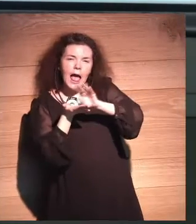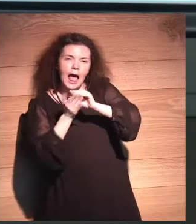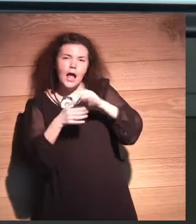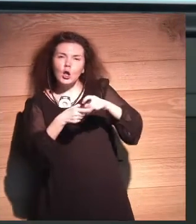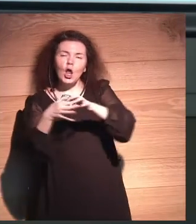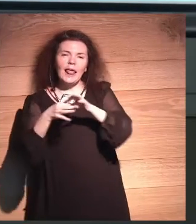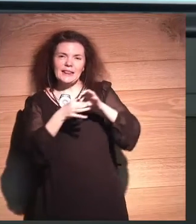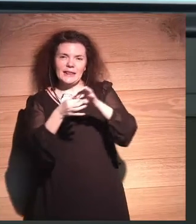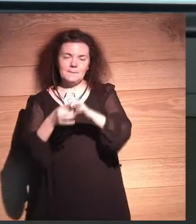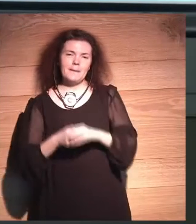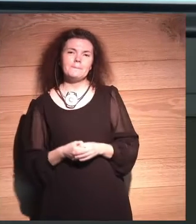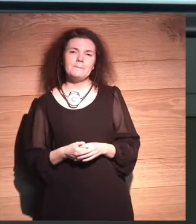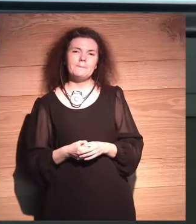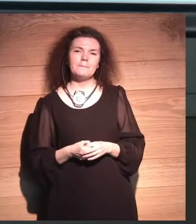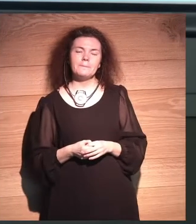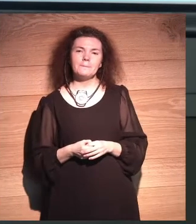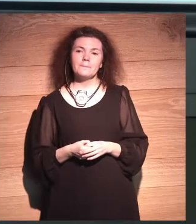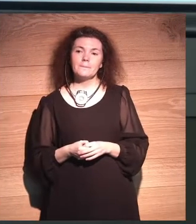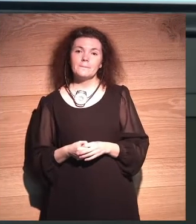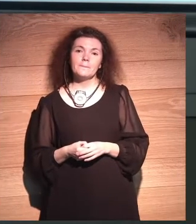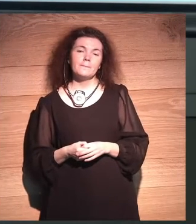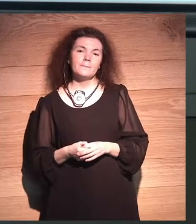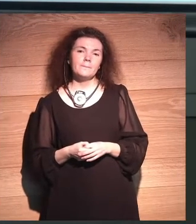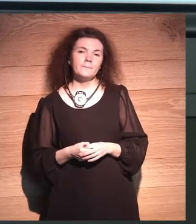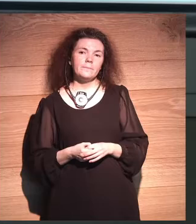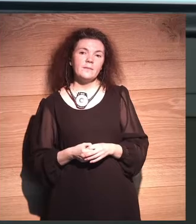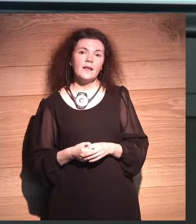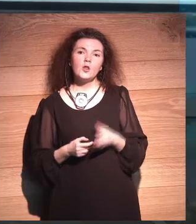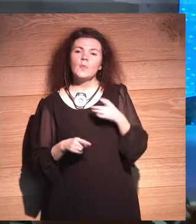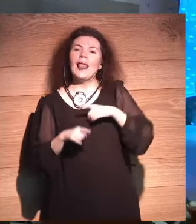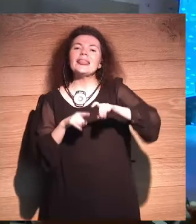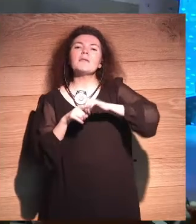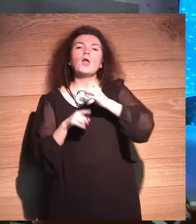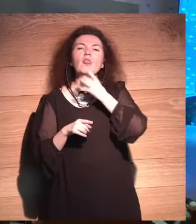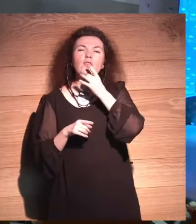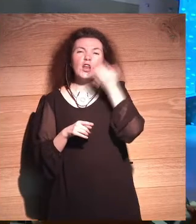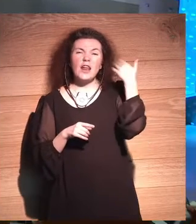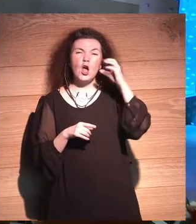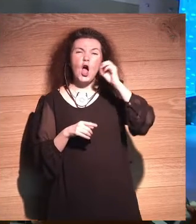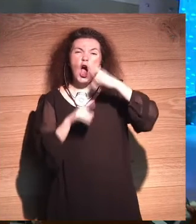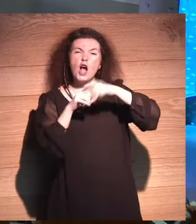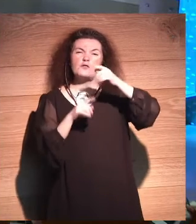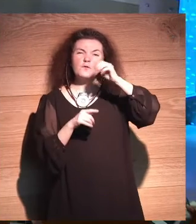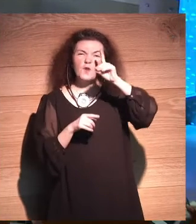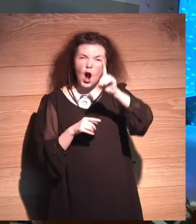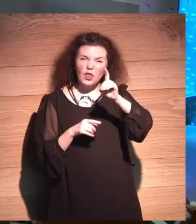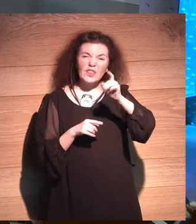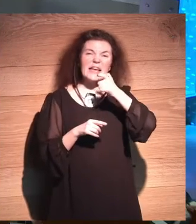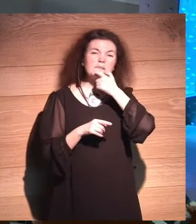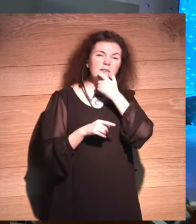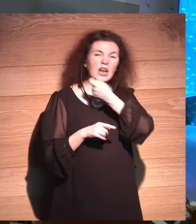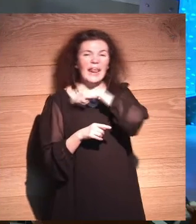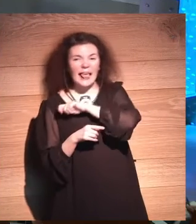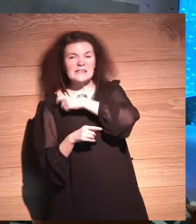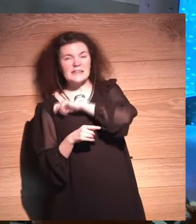may know that the Oxford English Dictionary, that classic work, the original English dictionary, was actually